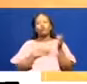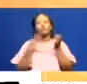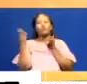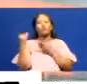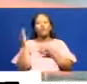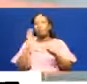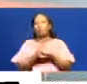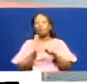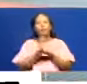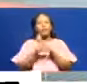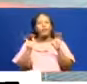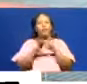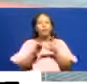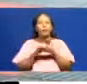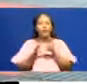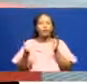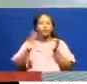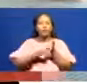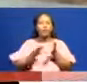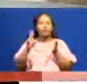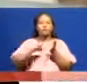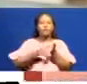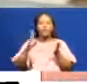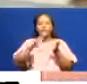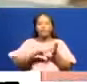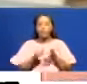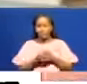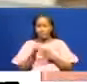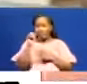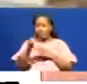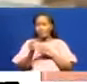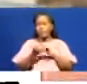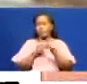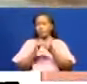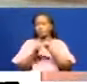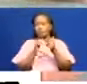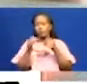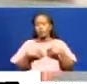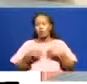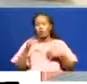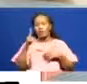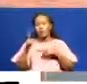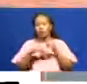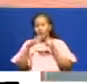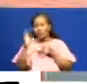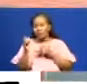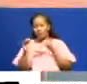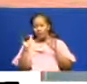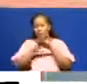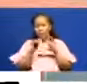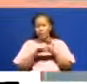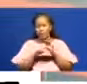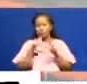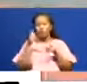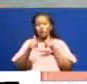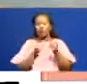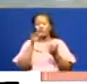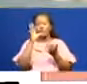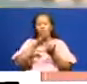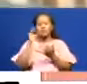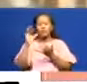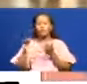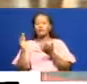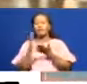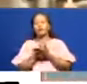to register. Michuano hiyo ilivutia zaidi wa shiriki 160 na ilitumia kuchagua timu itakayoshiriki michuano ya karate baina ya